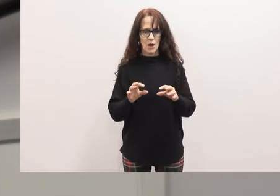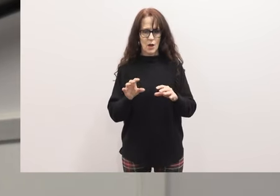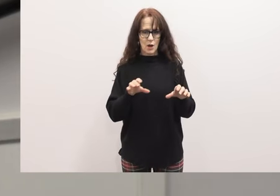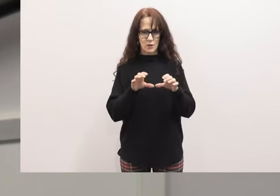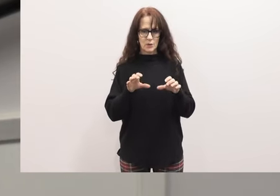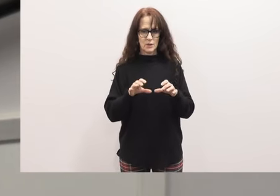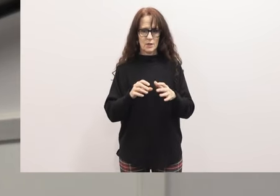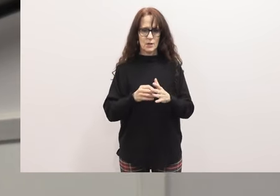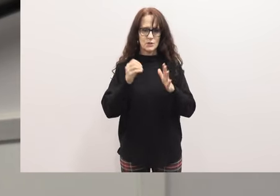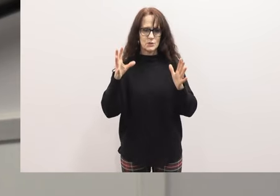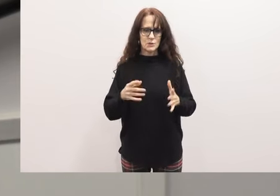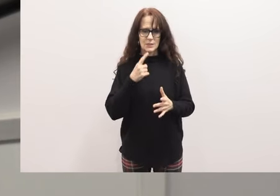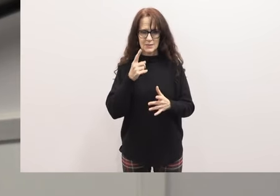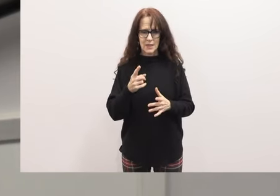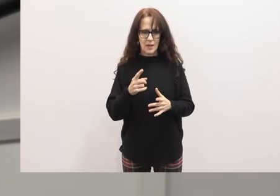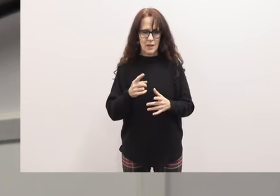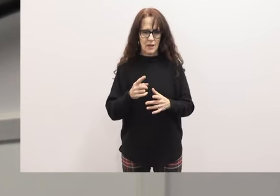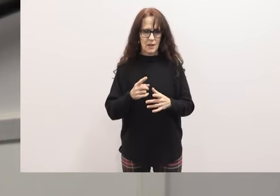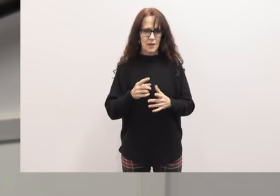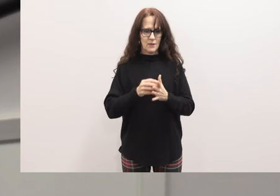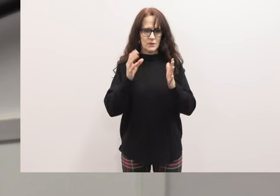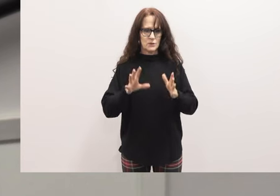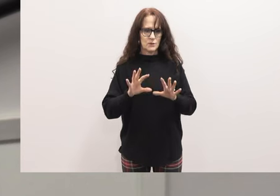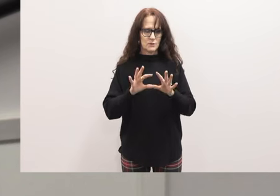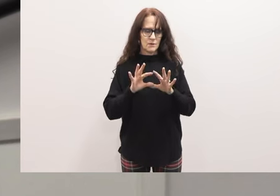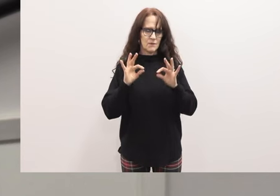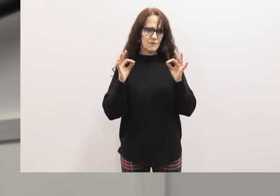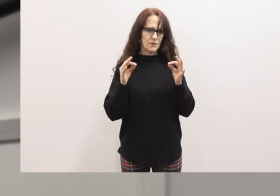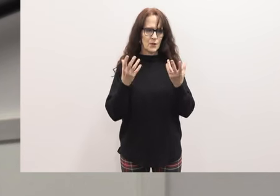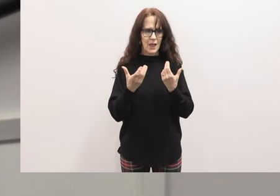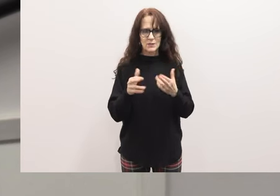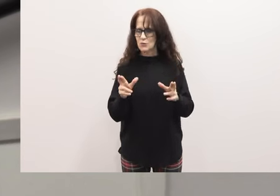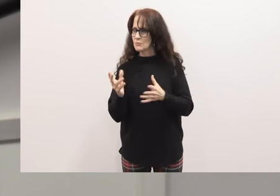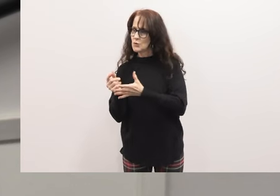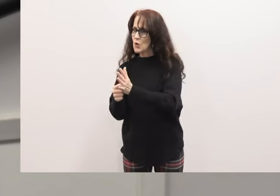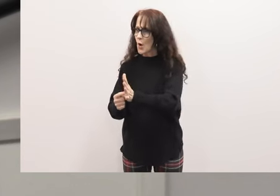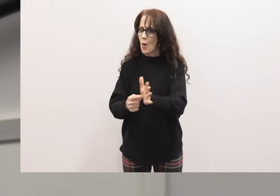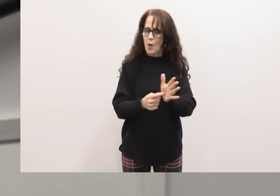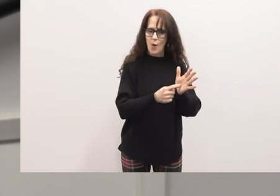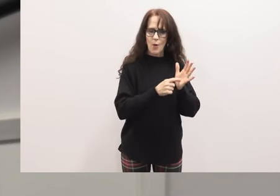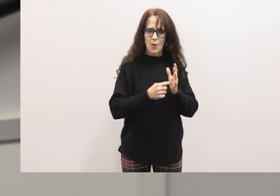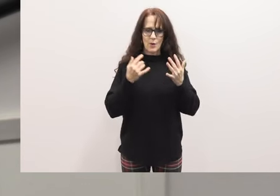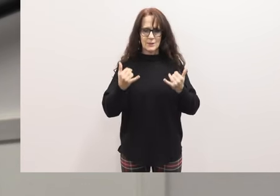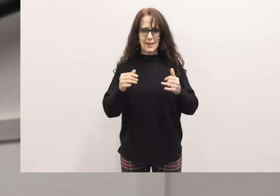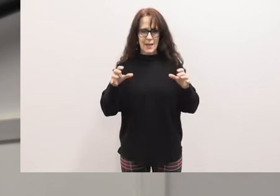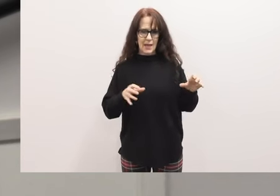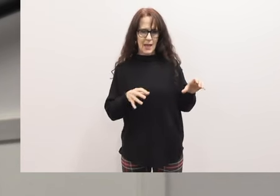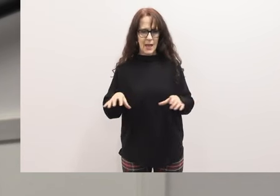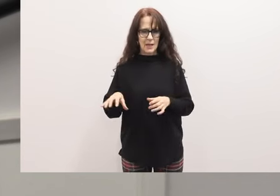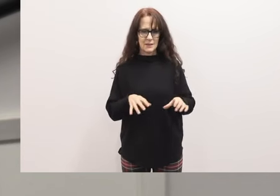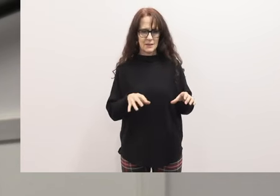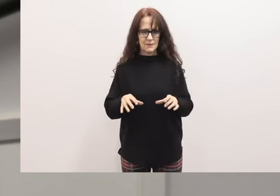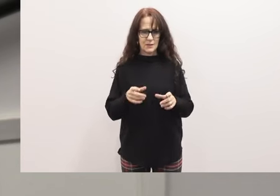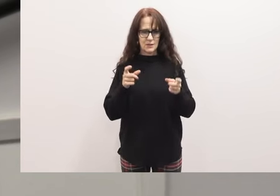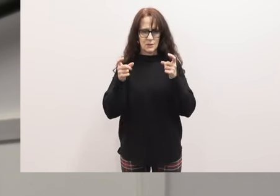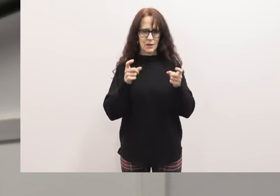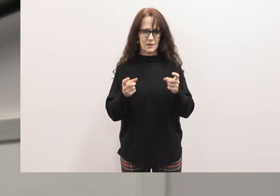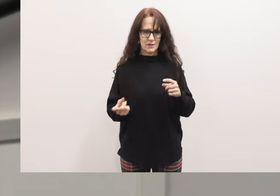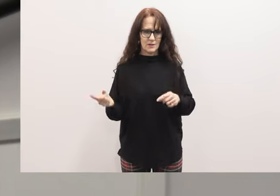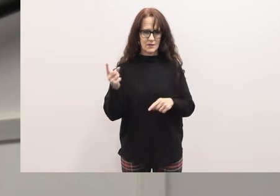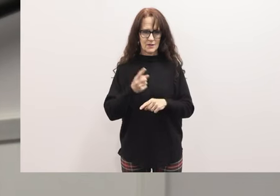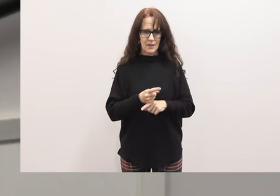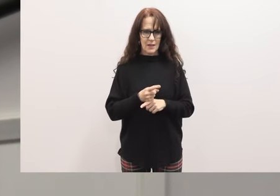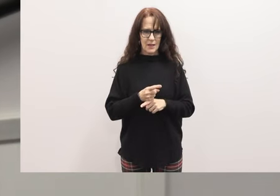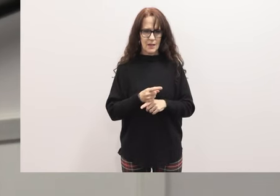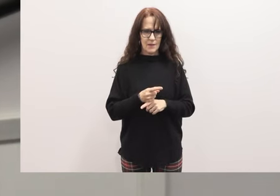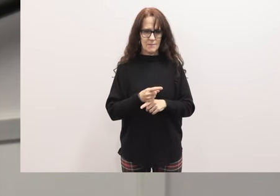the stories of their classrooms and tour their families around. Today is Activities Directors Day across our